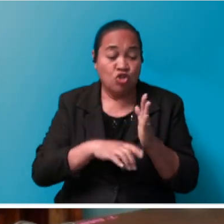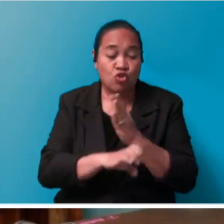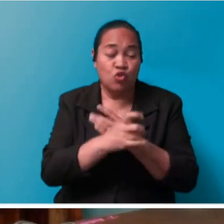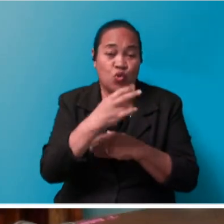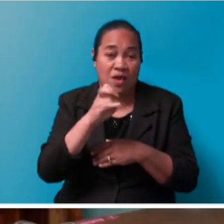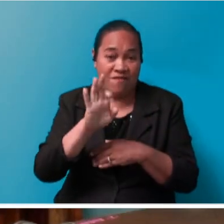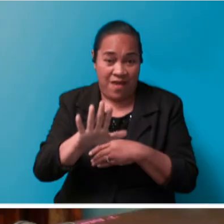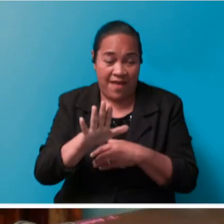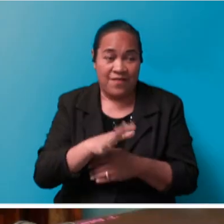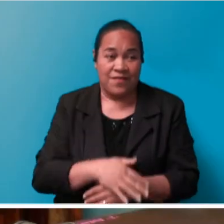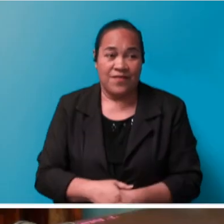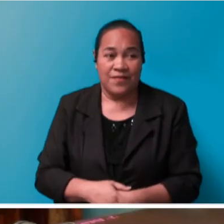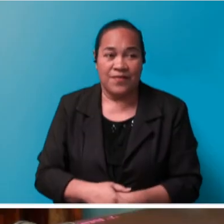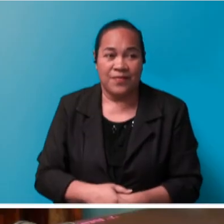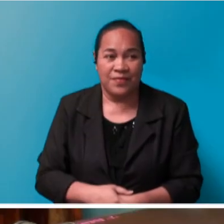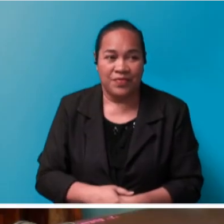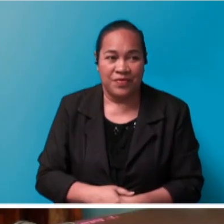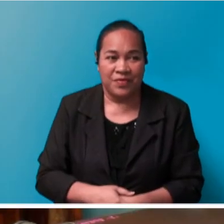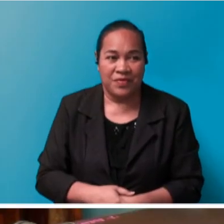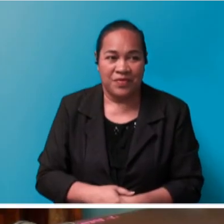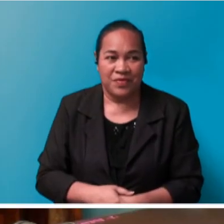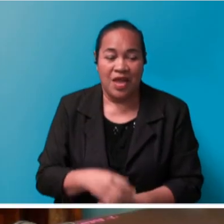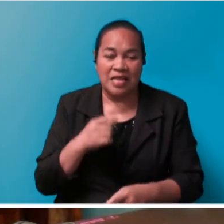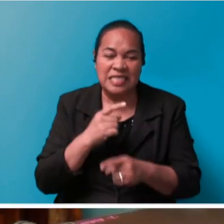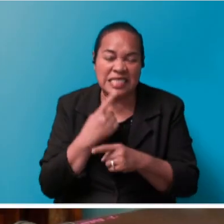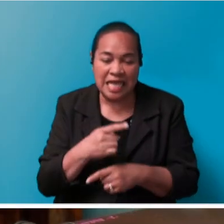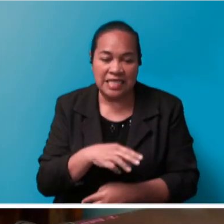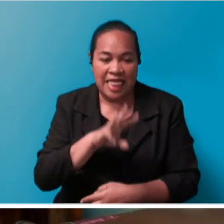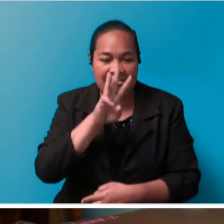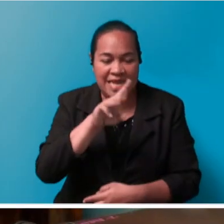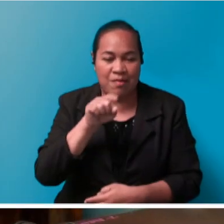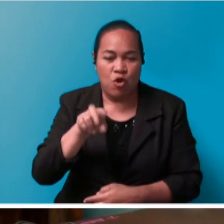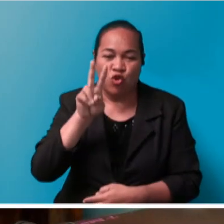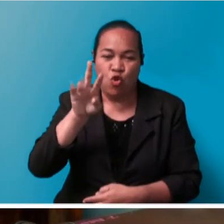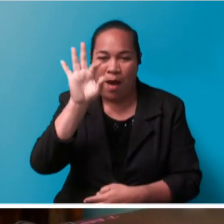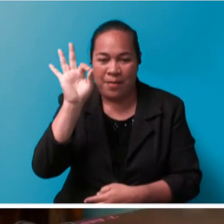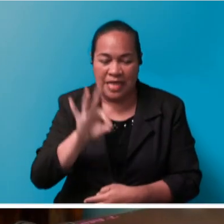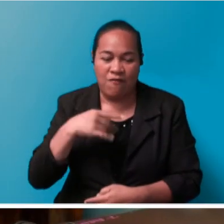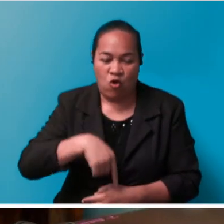2025 puts our growth projection to 3.2% for the year.